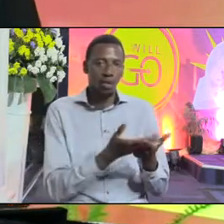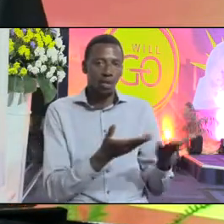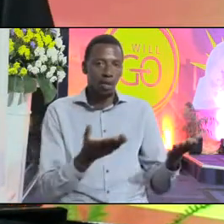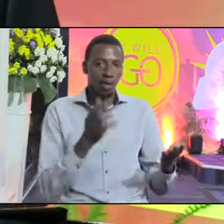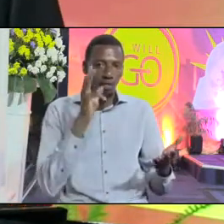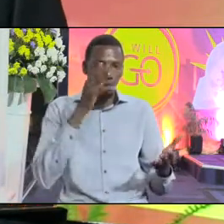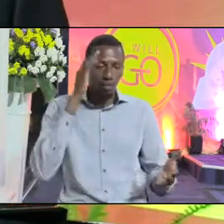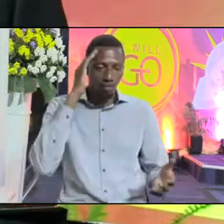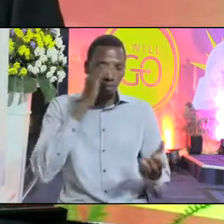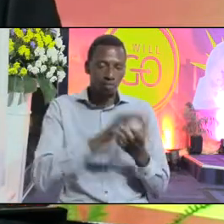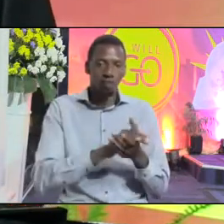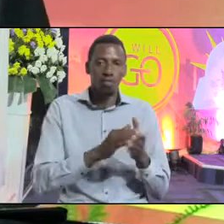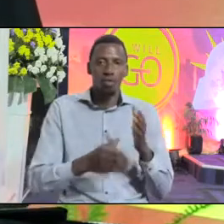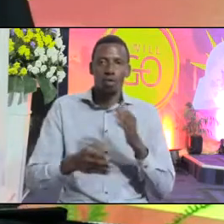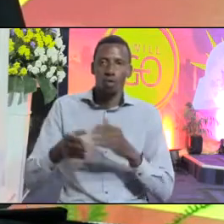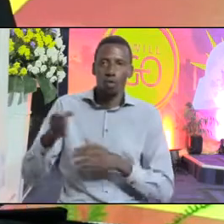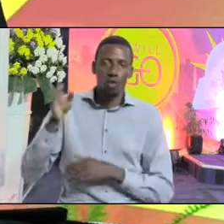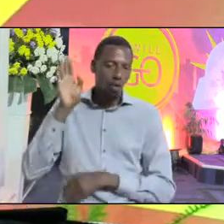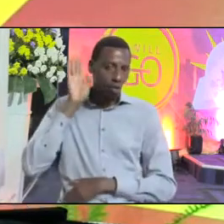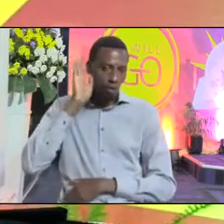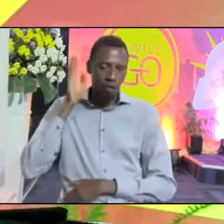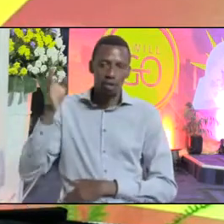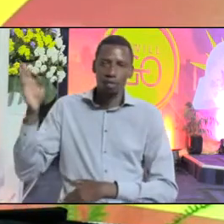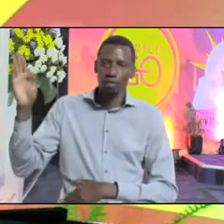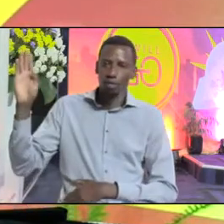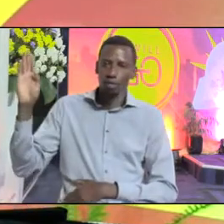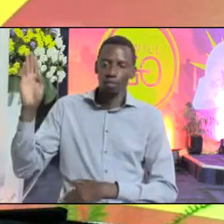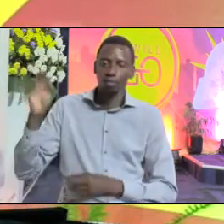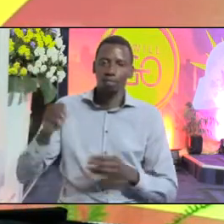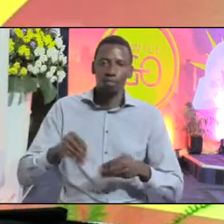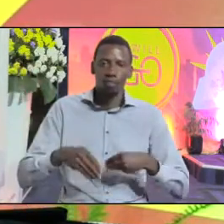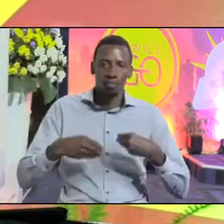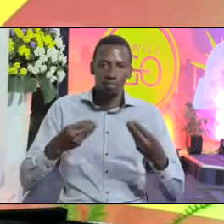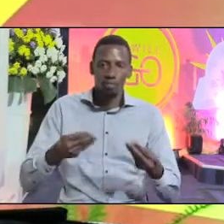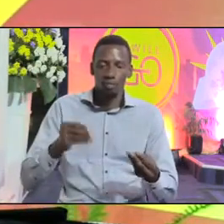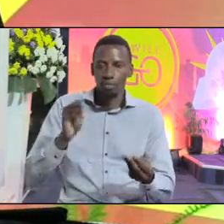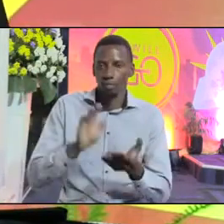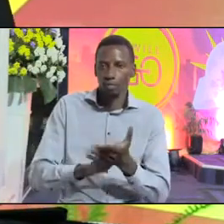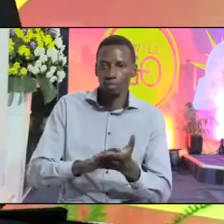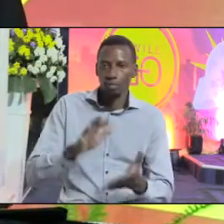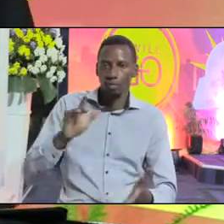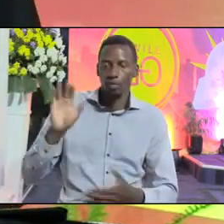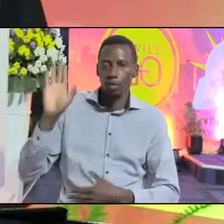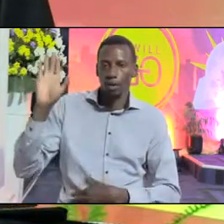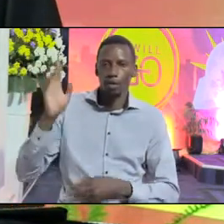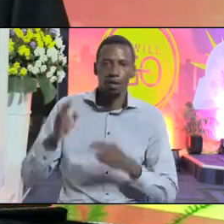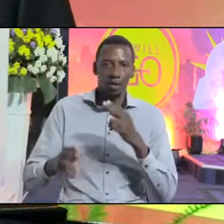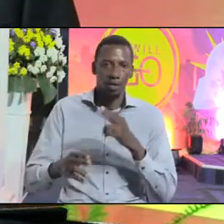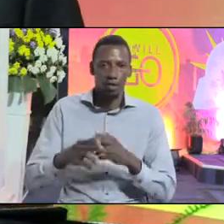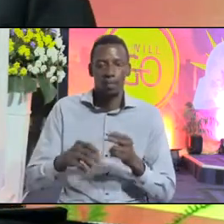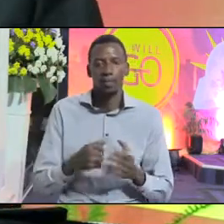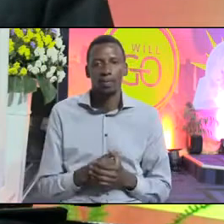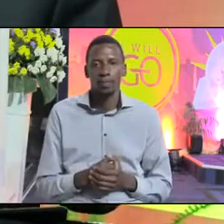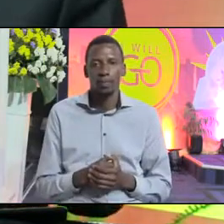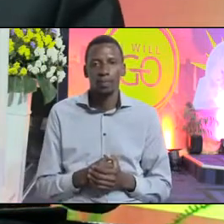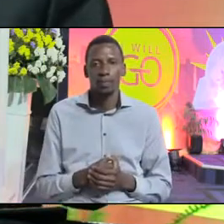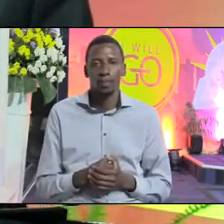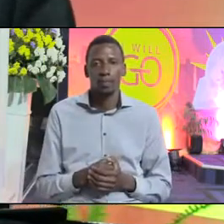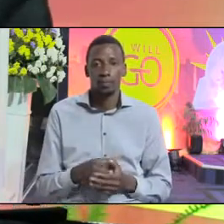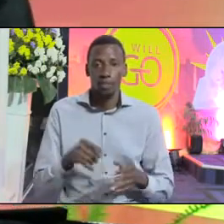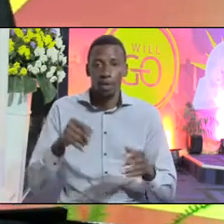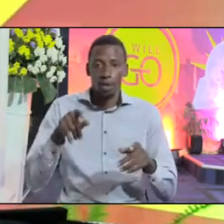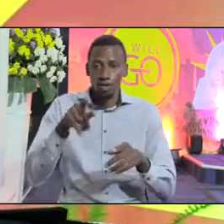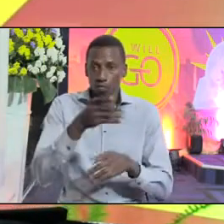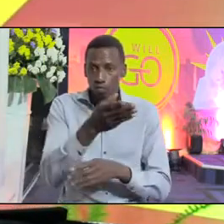him, bringing glory to his name. And you are